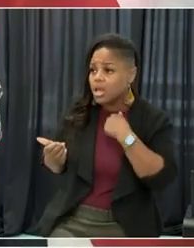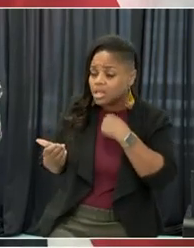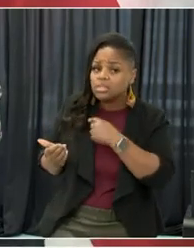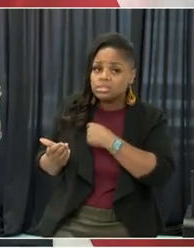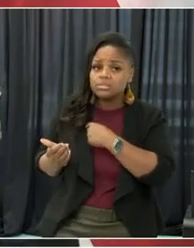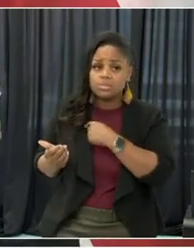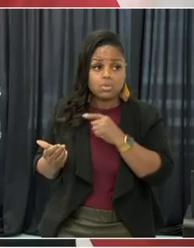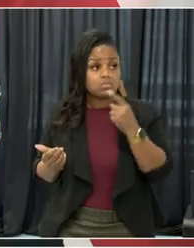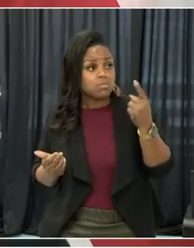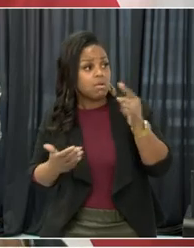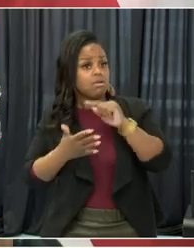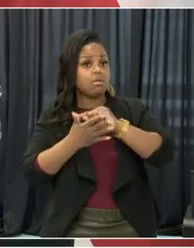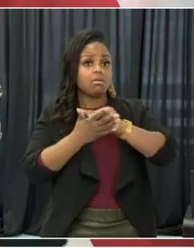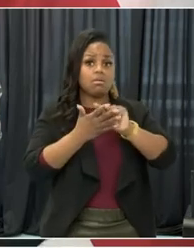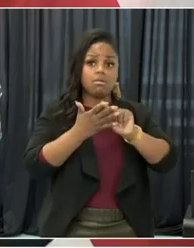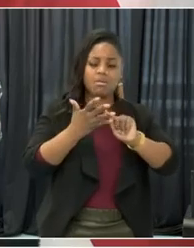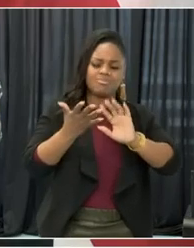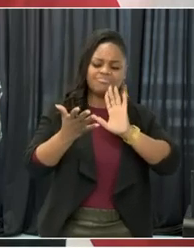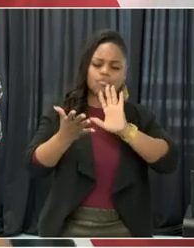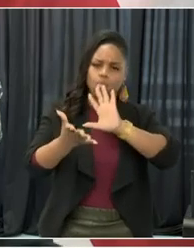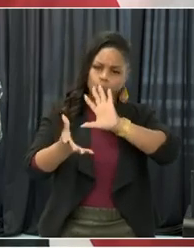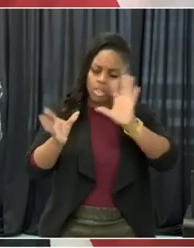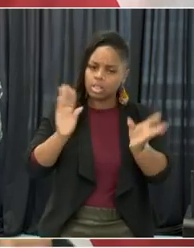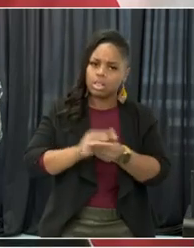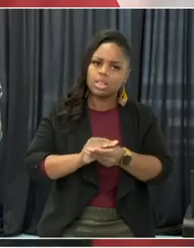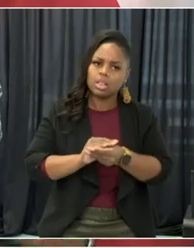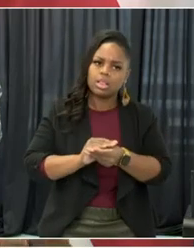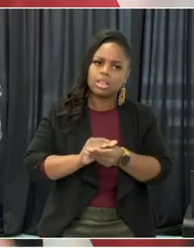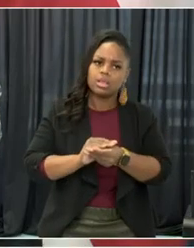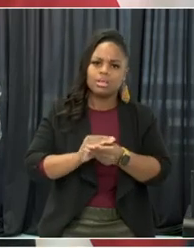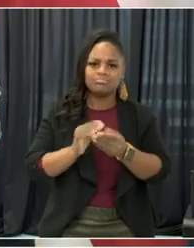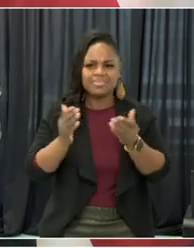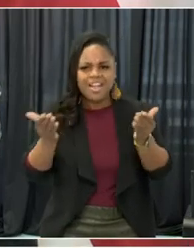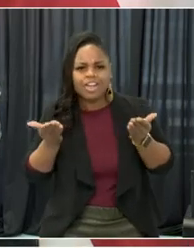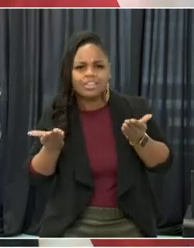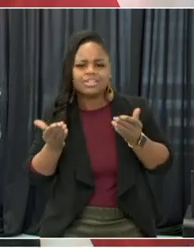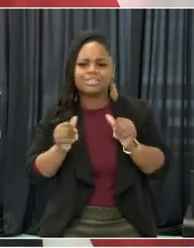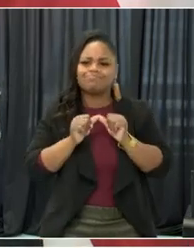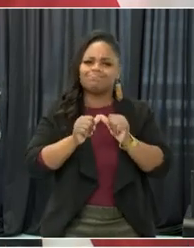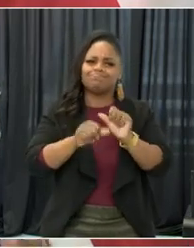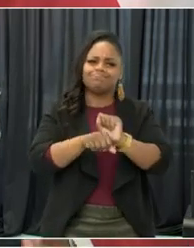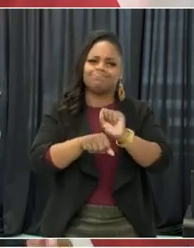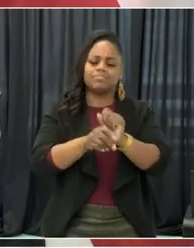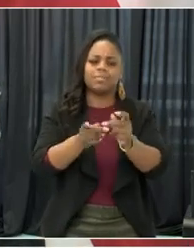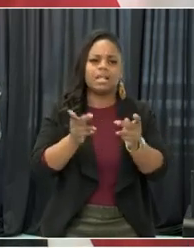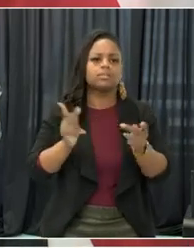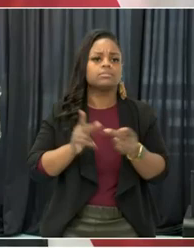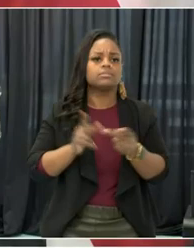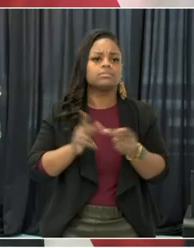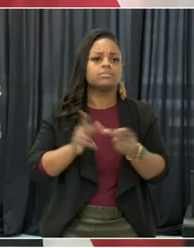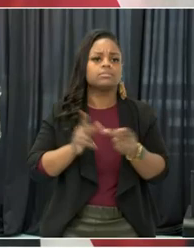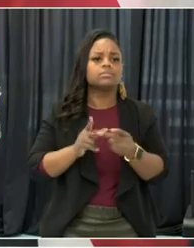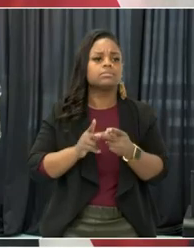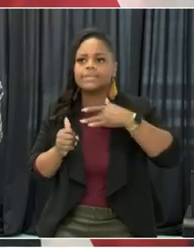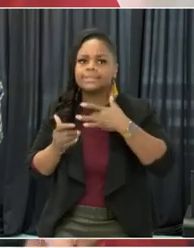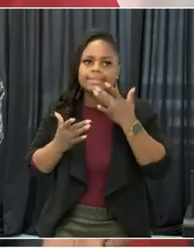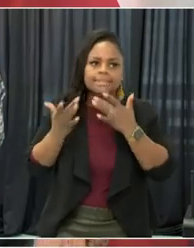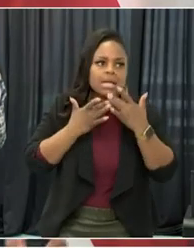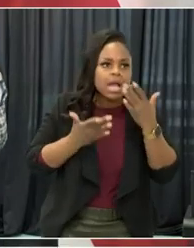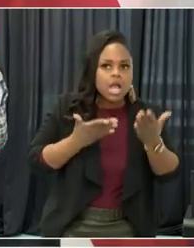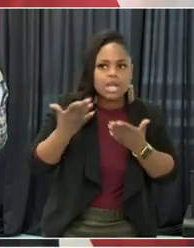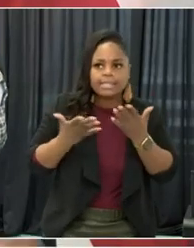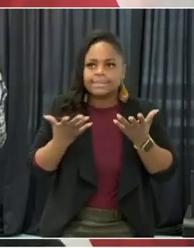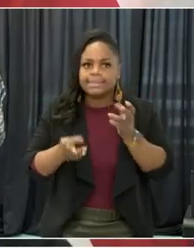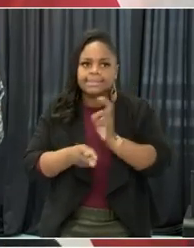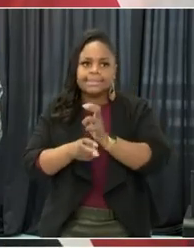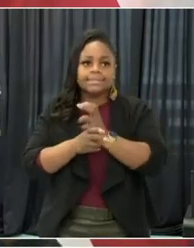things working together to hire and retain in a space where everybody is struggling to hire police officers. Some people just don't want to